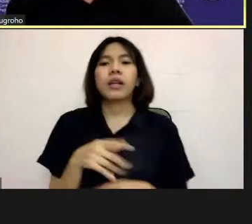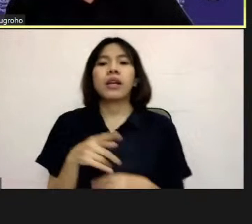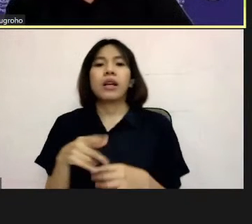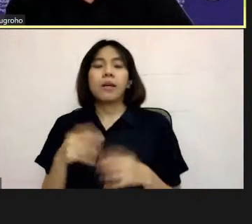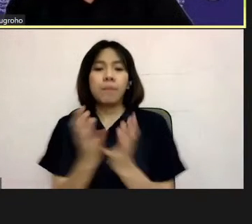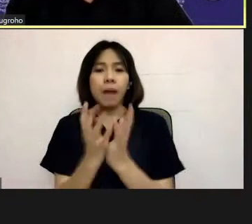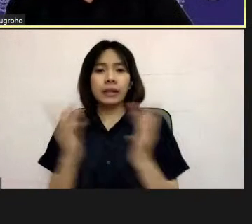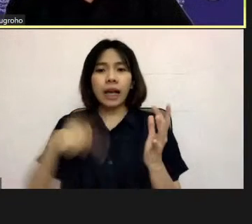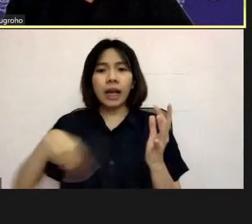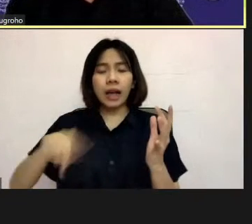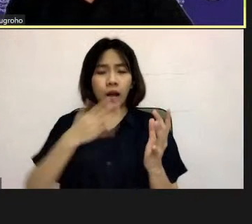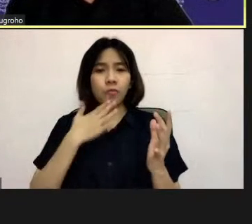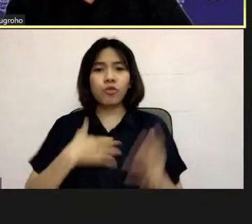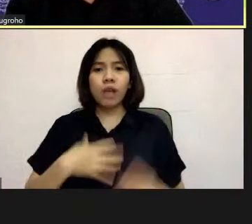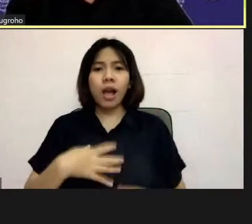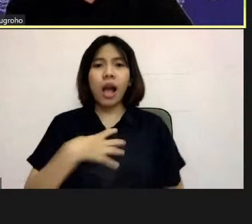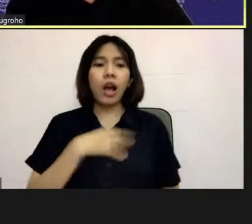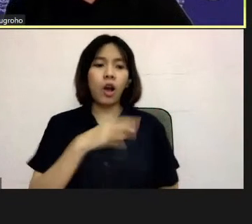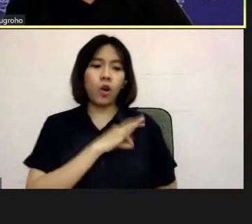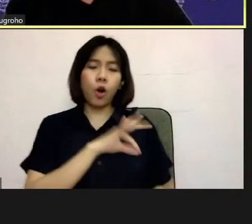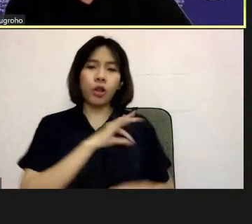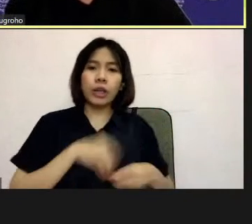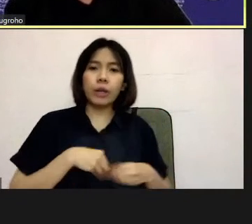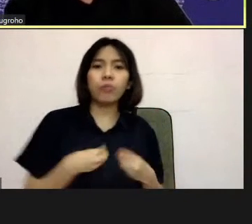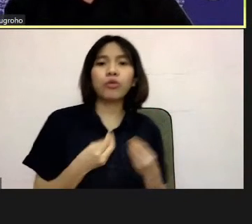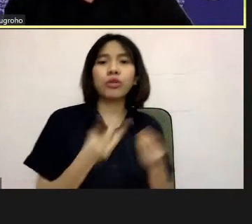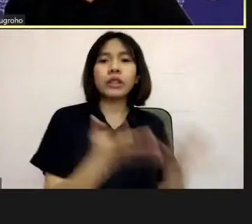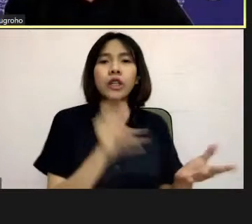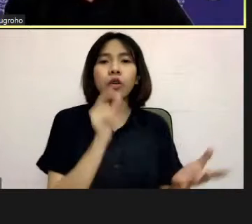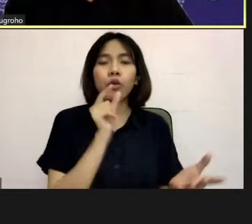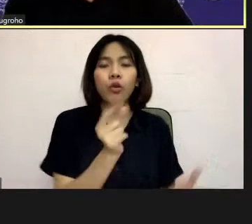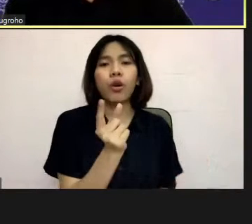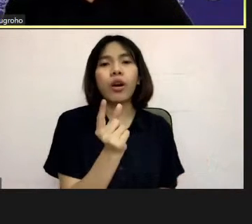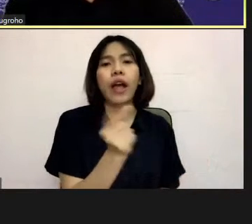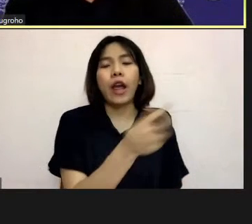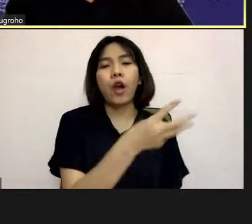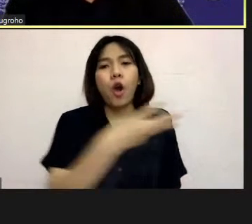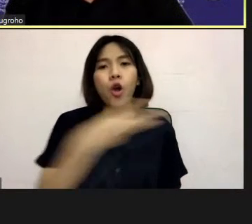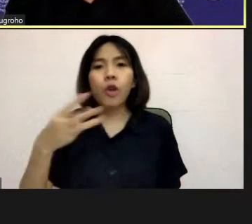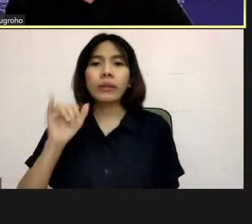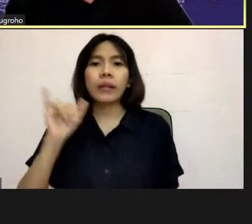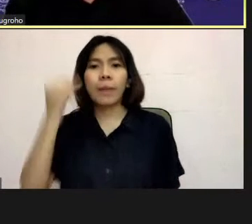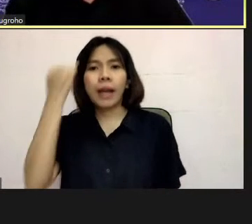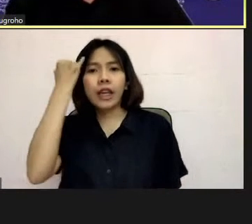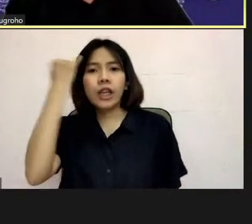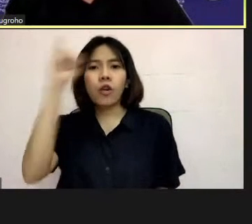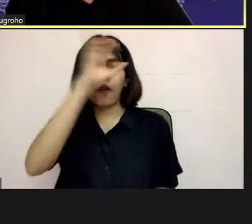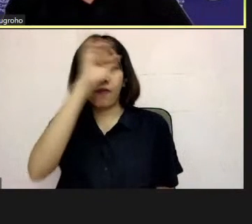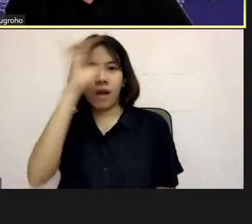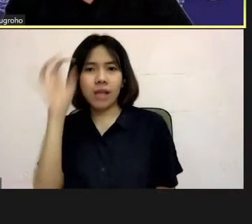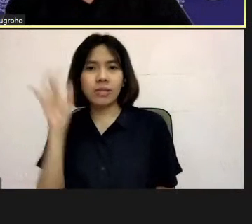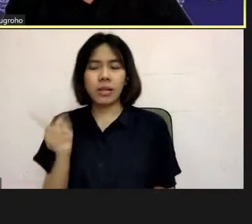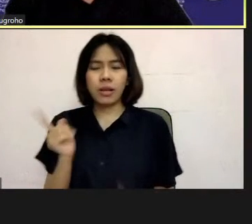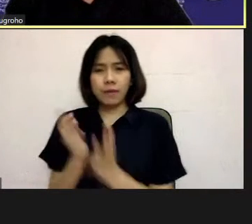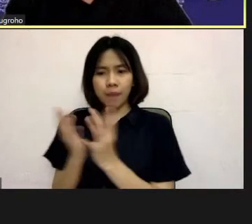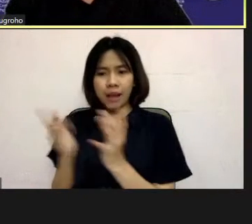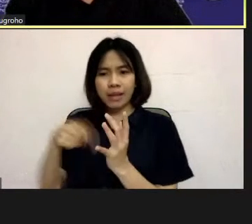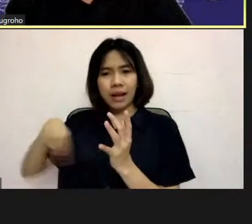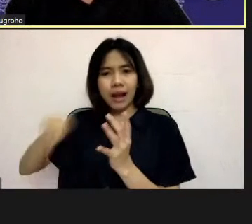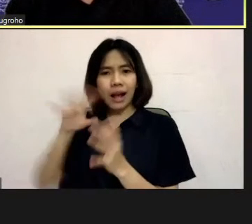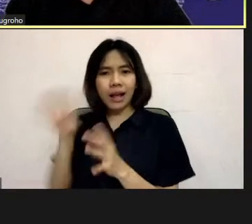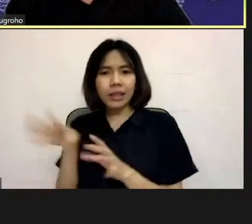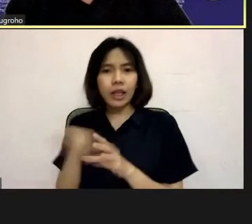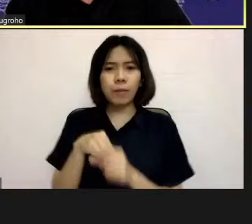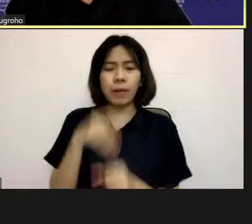contributing to the economic progress and innovation. And participation of civil society actors also